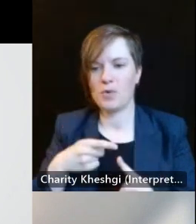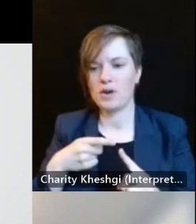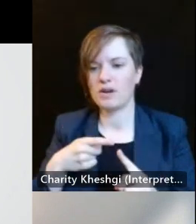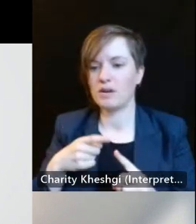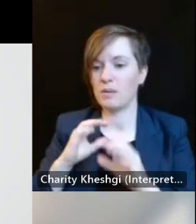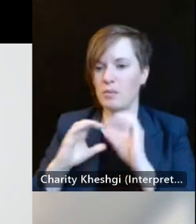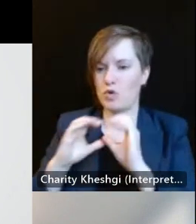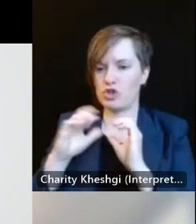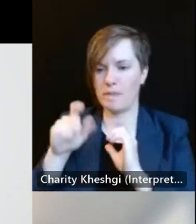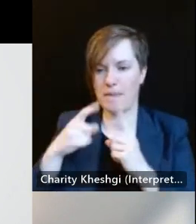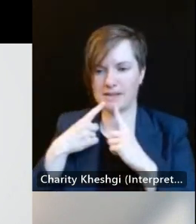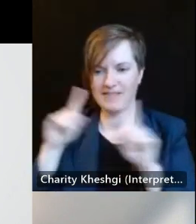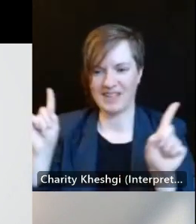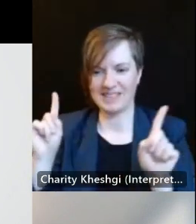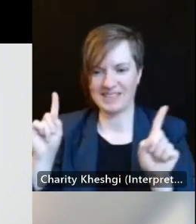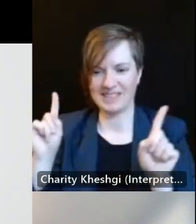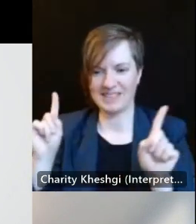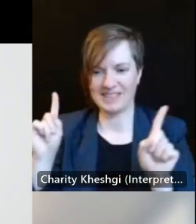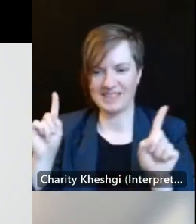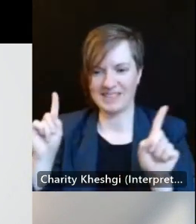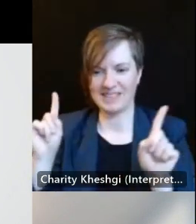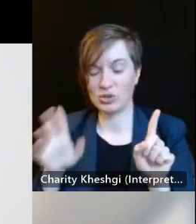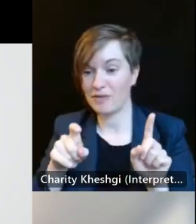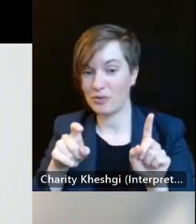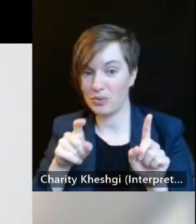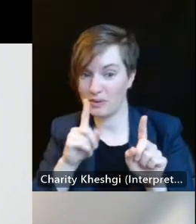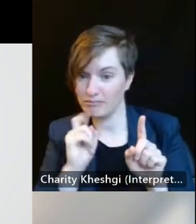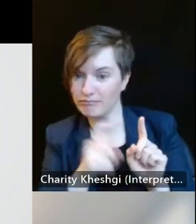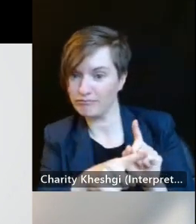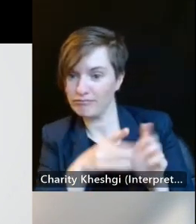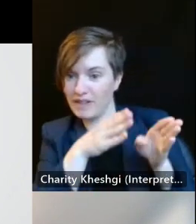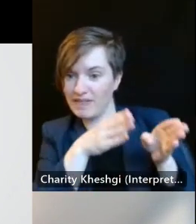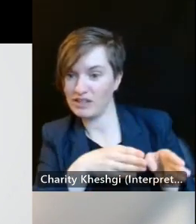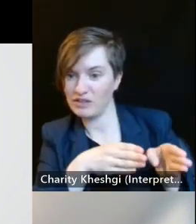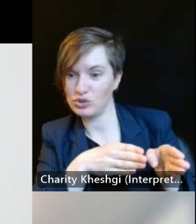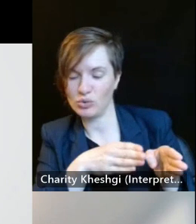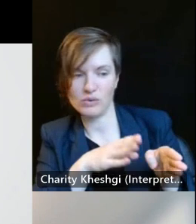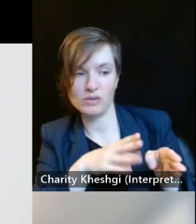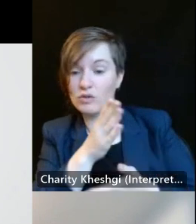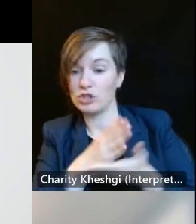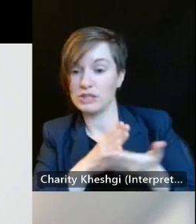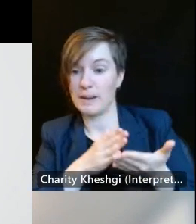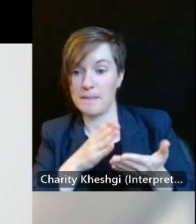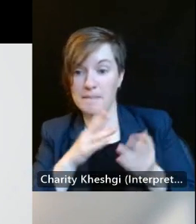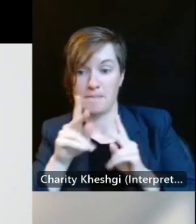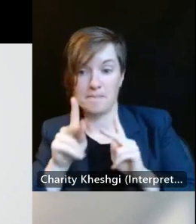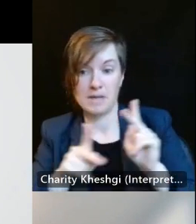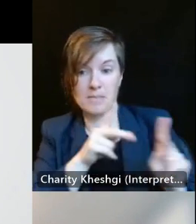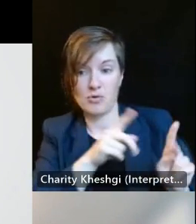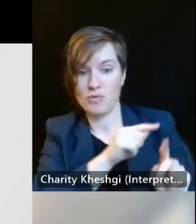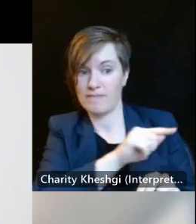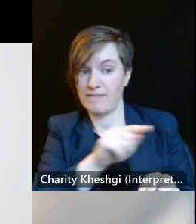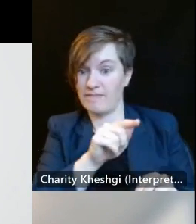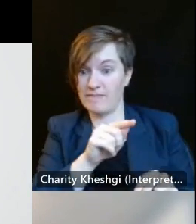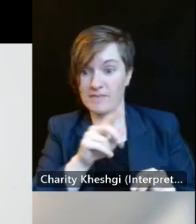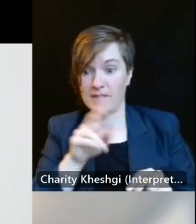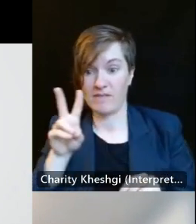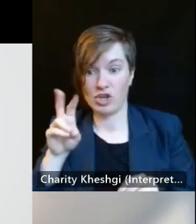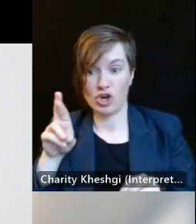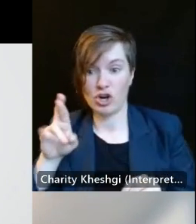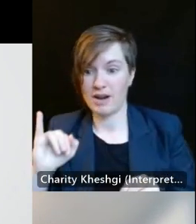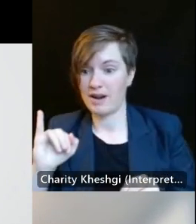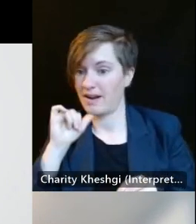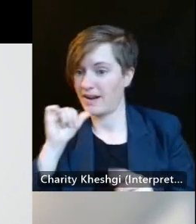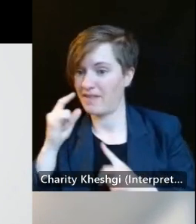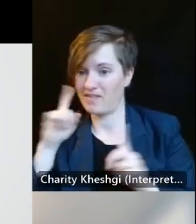look to the individual. For some individuals, video remote interpreting still may not be effective for them, and you